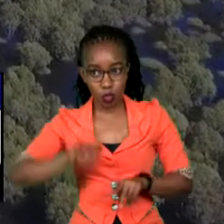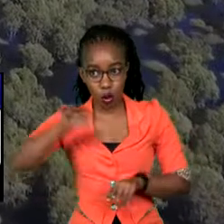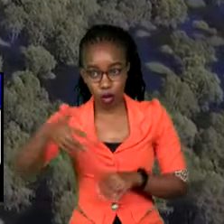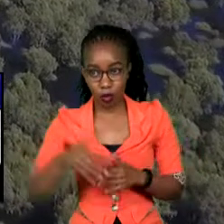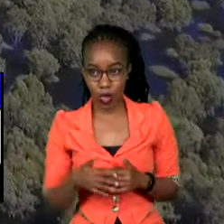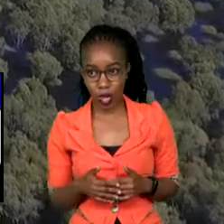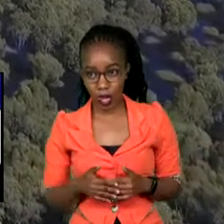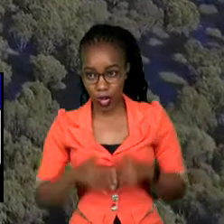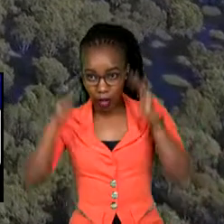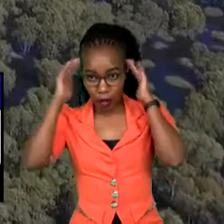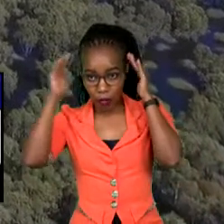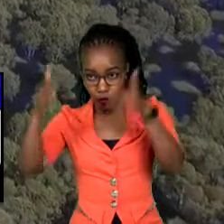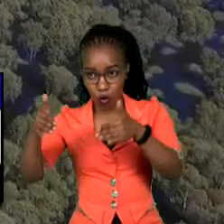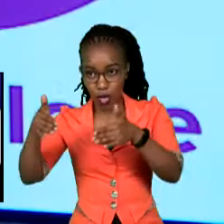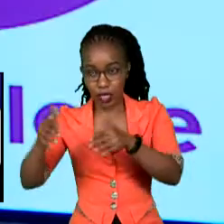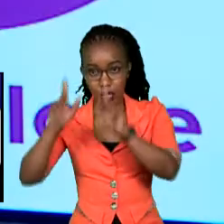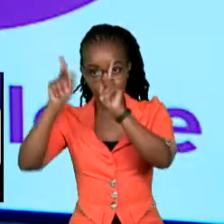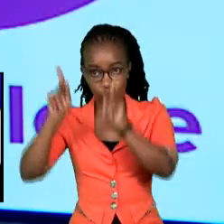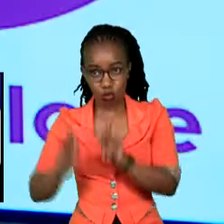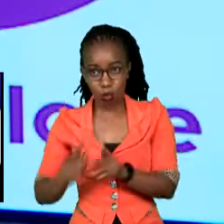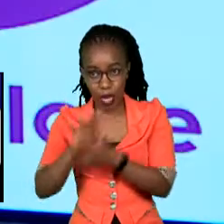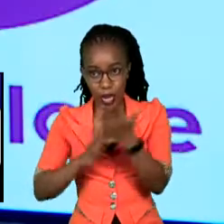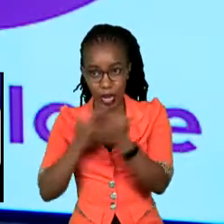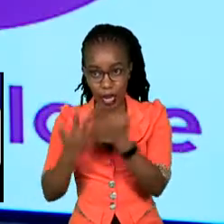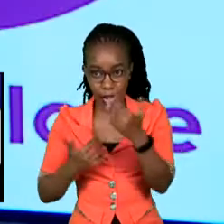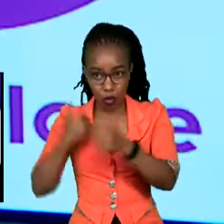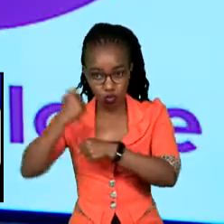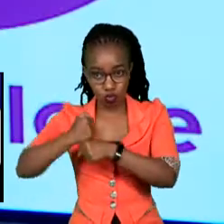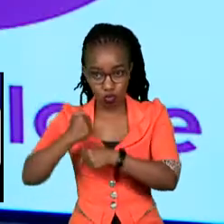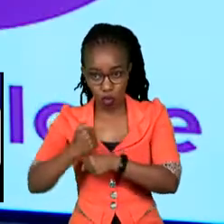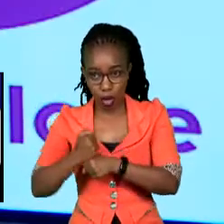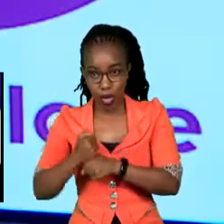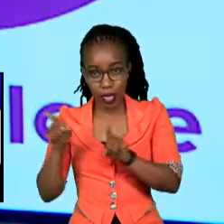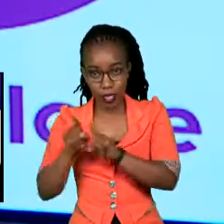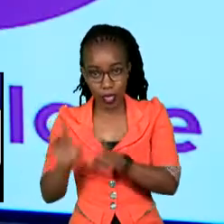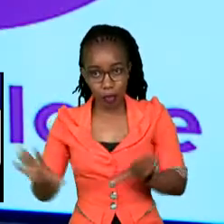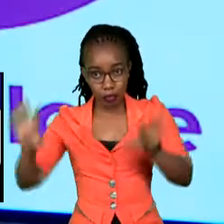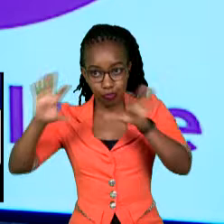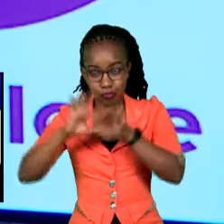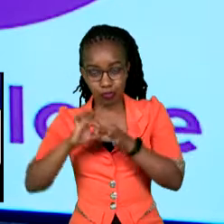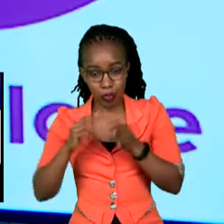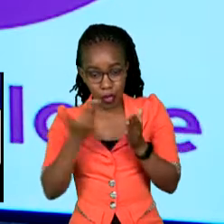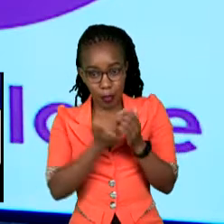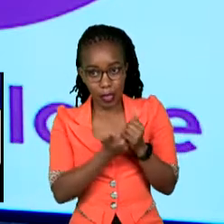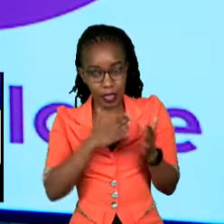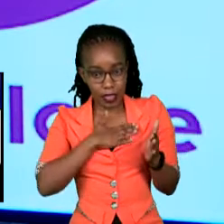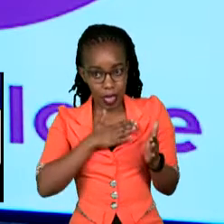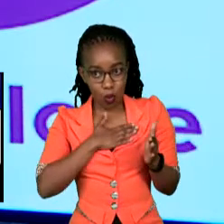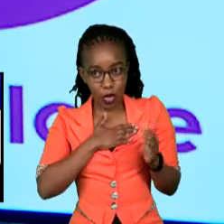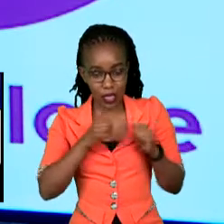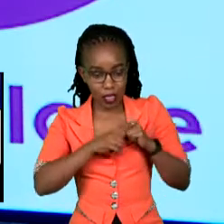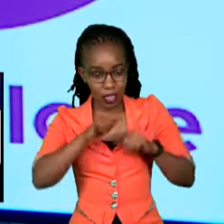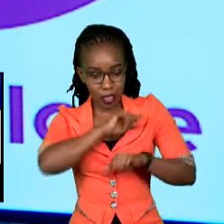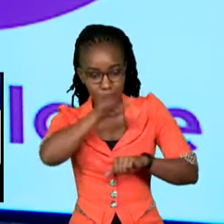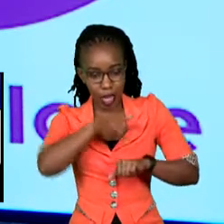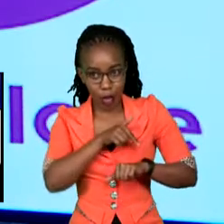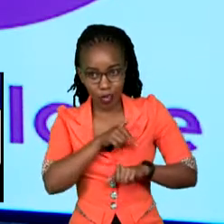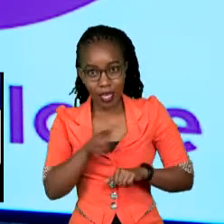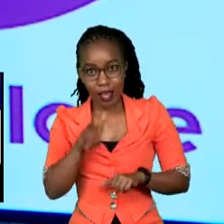focus on in Kisumu is about networking and collaboration. So with our stakeholders with us for those 6 hours, lunch is